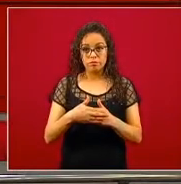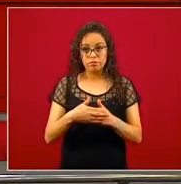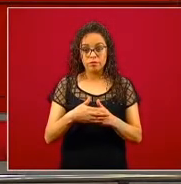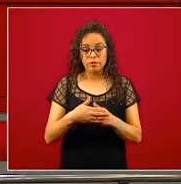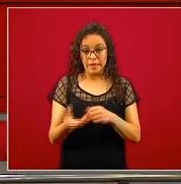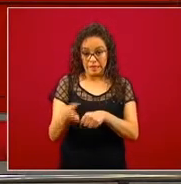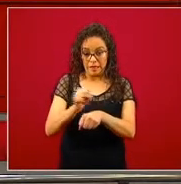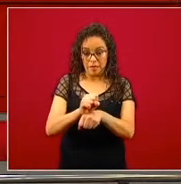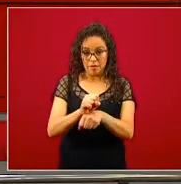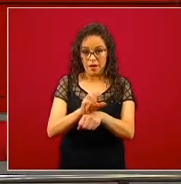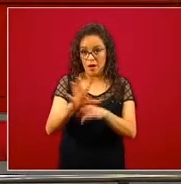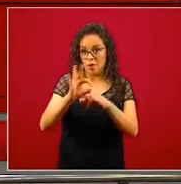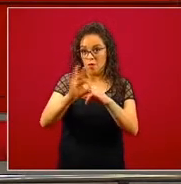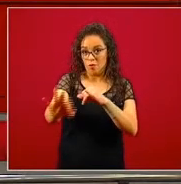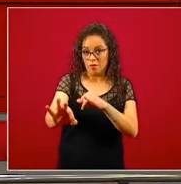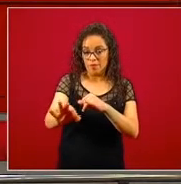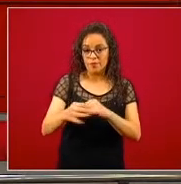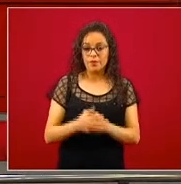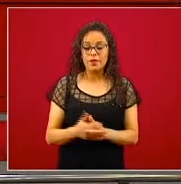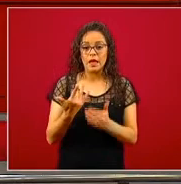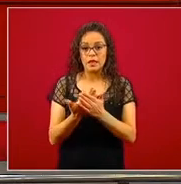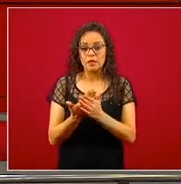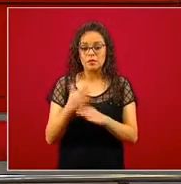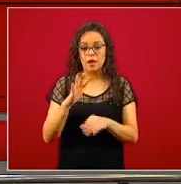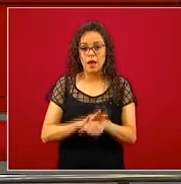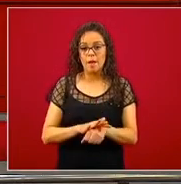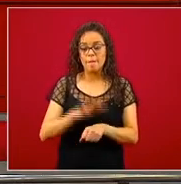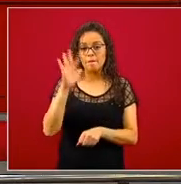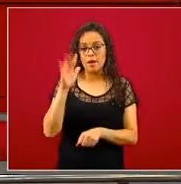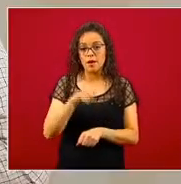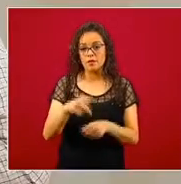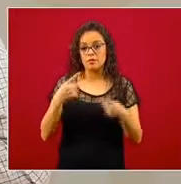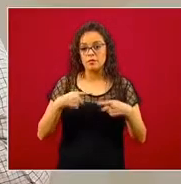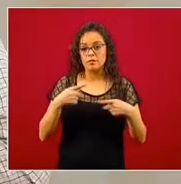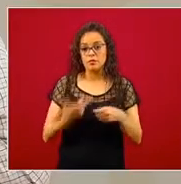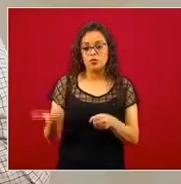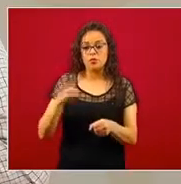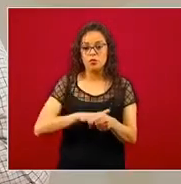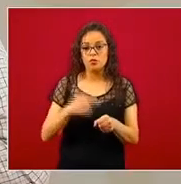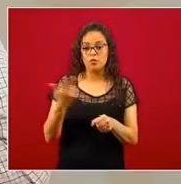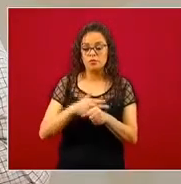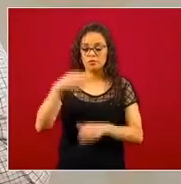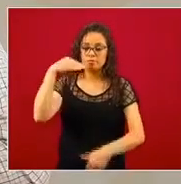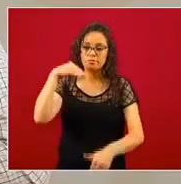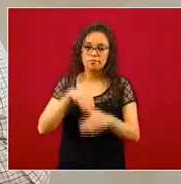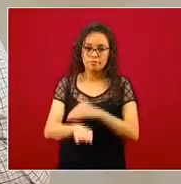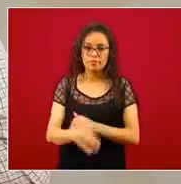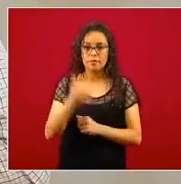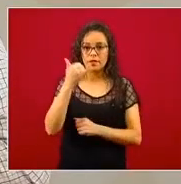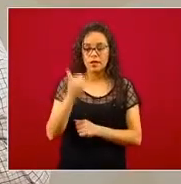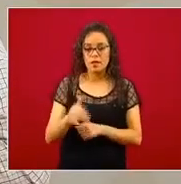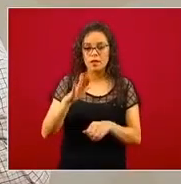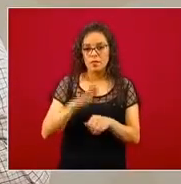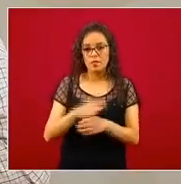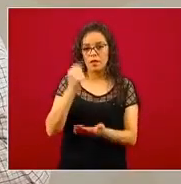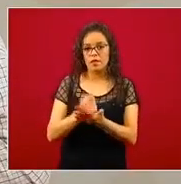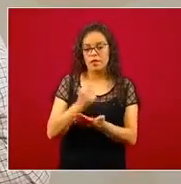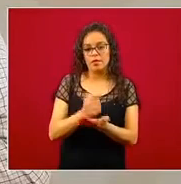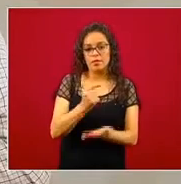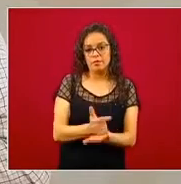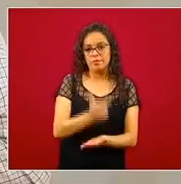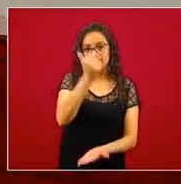And mid last week, we estimated the highest load of confirmed cases, that is to say,